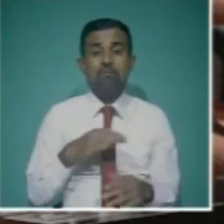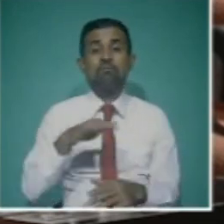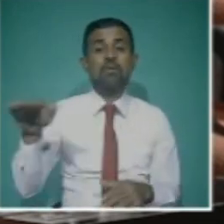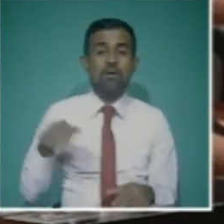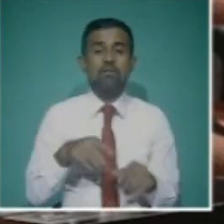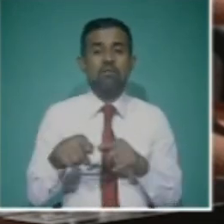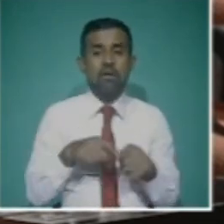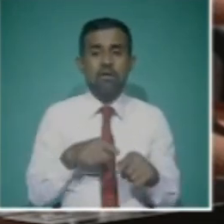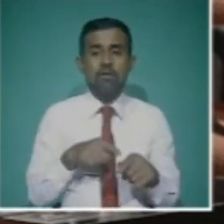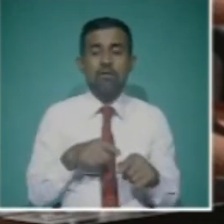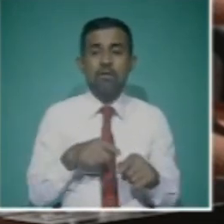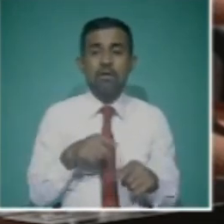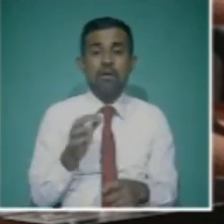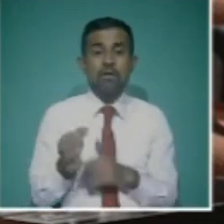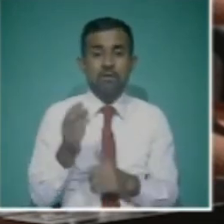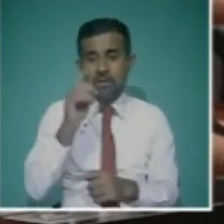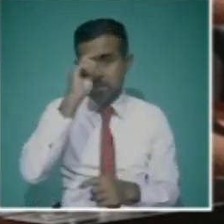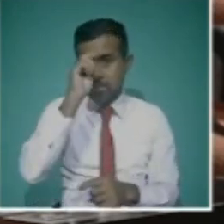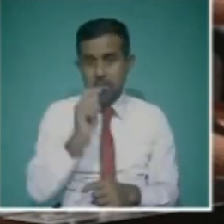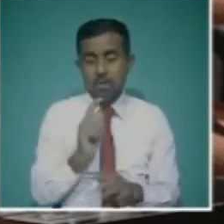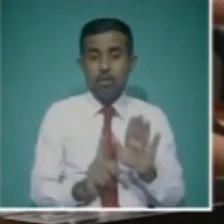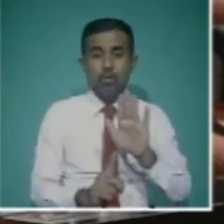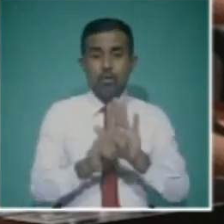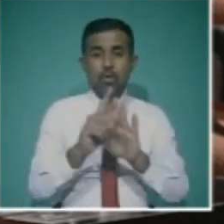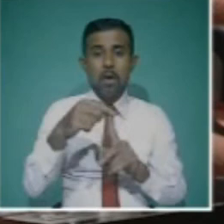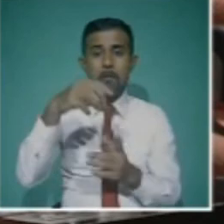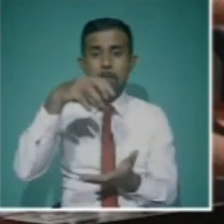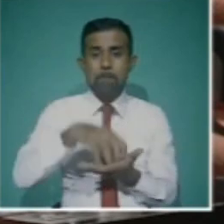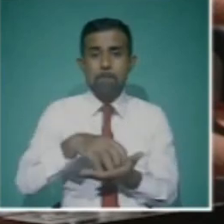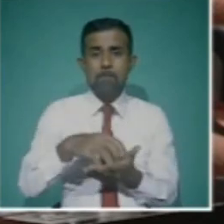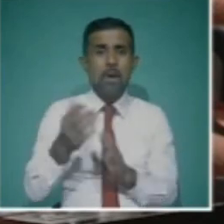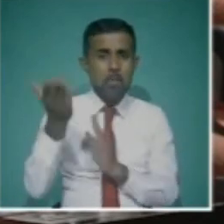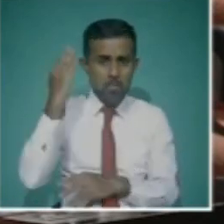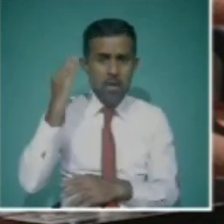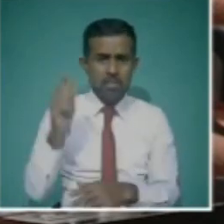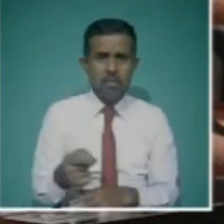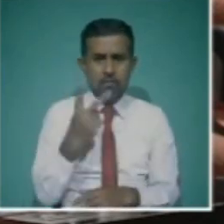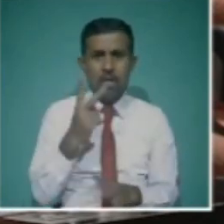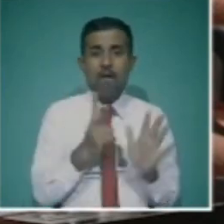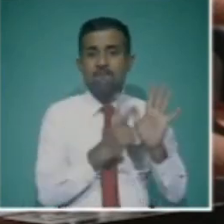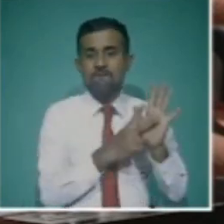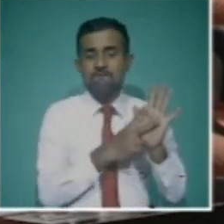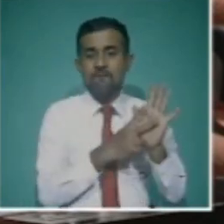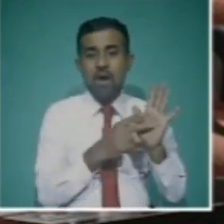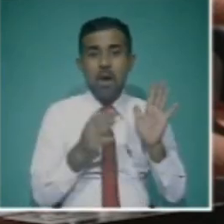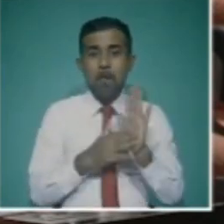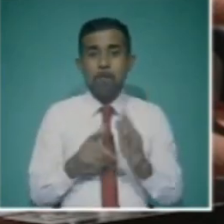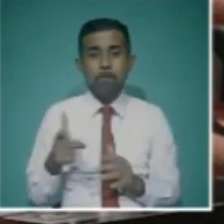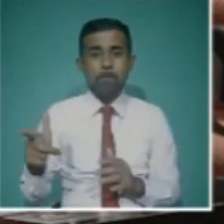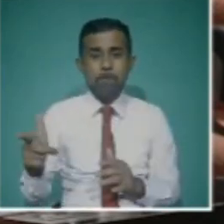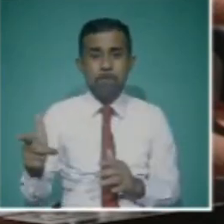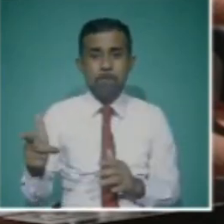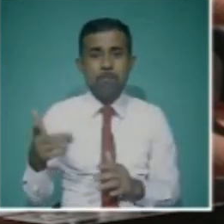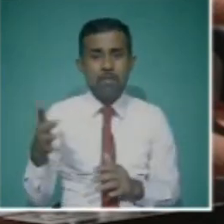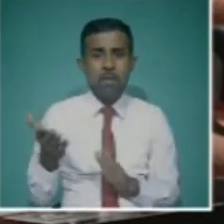had visited the Northern Province over the last 2 days. He was in Vavuniya and Mannar over the last 2 days.